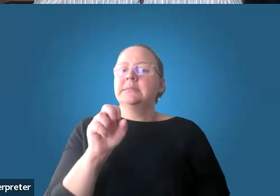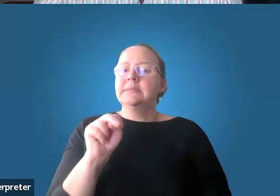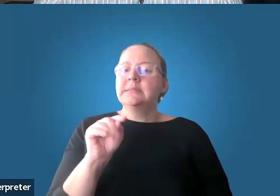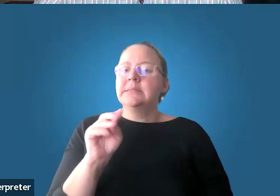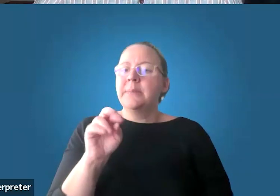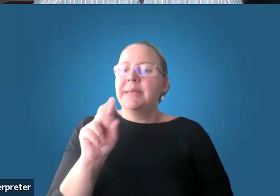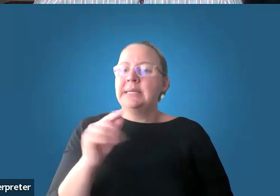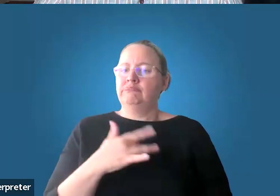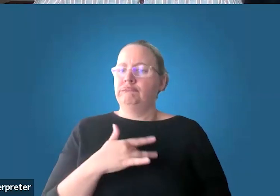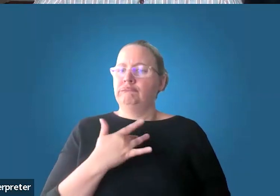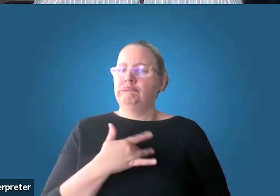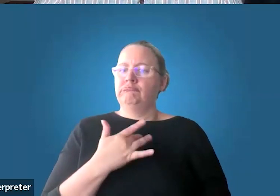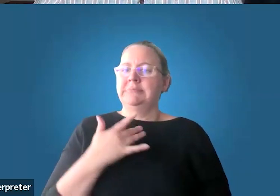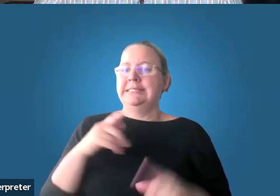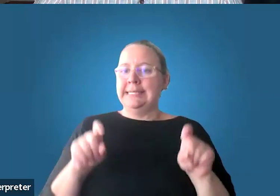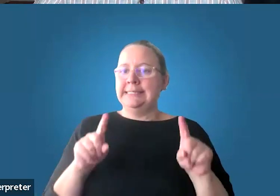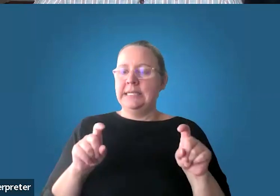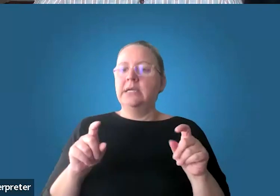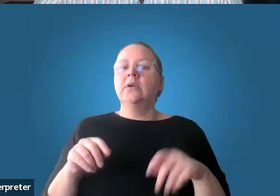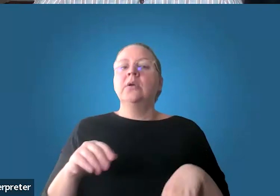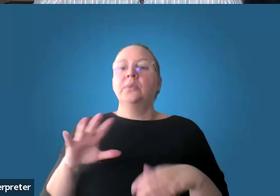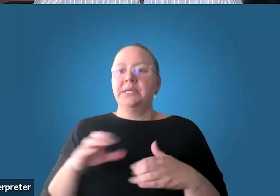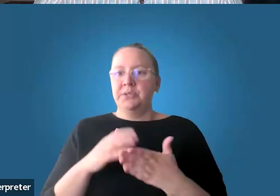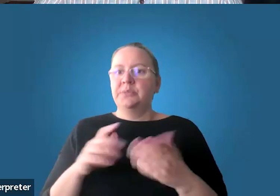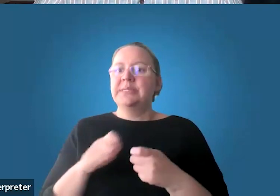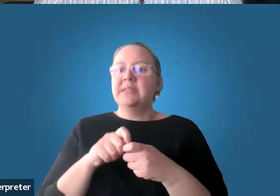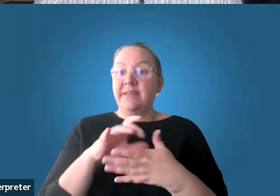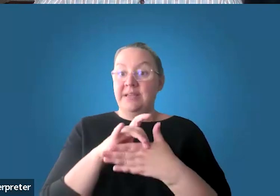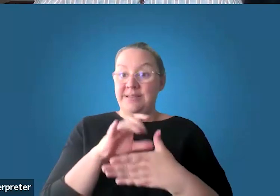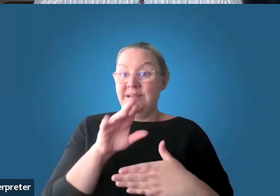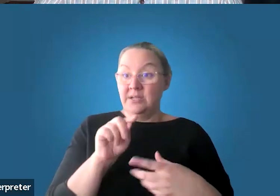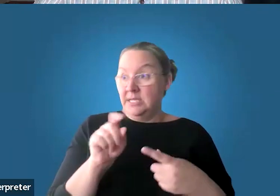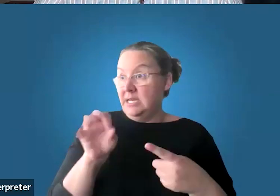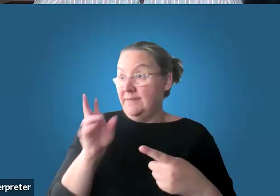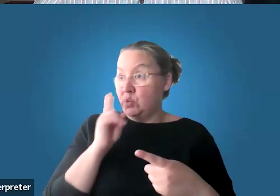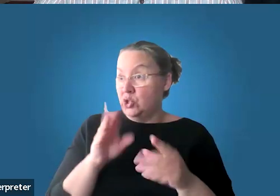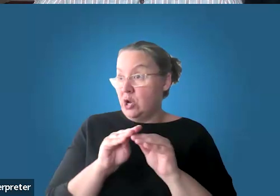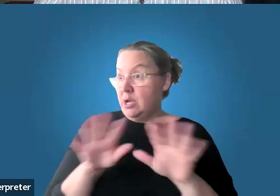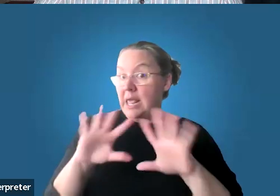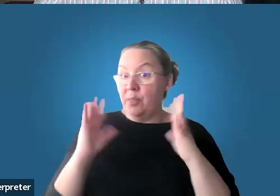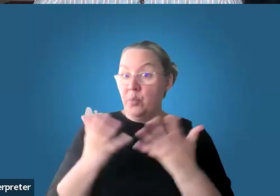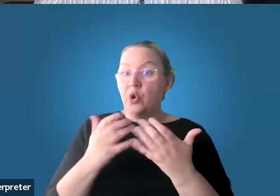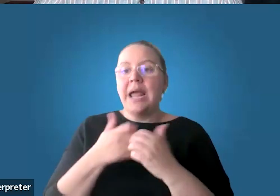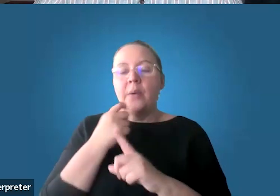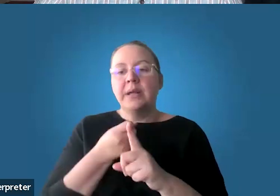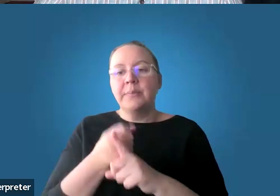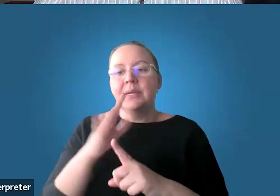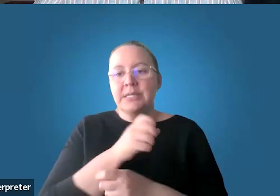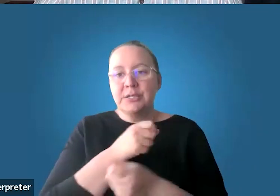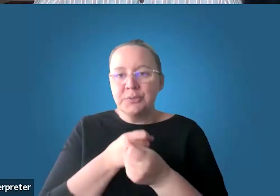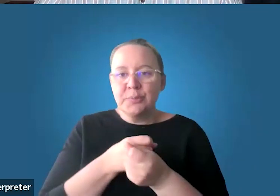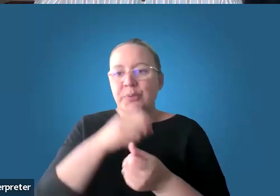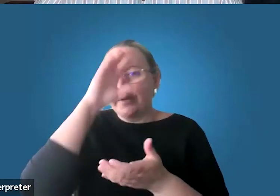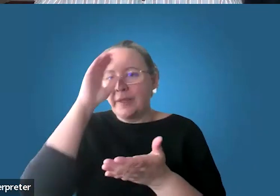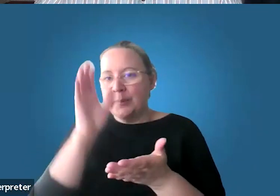trying to better understand how like certain pieces of content that folks would actually see out in the world impacts their support,